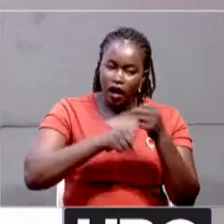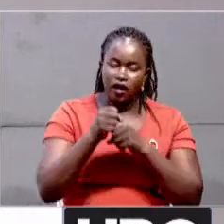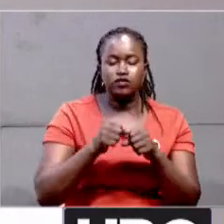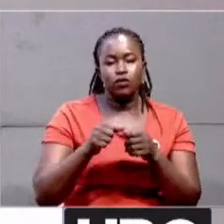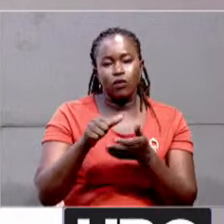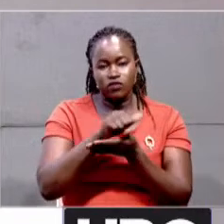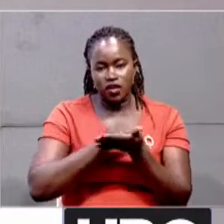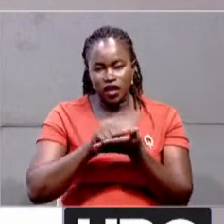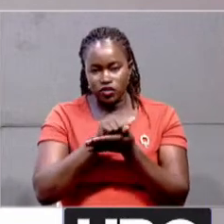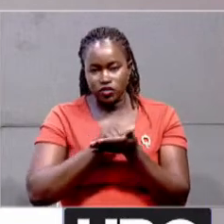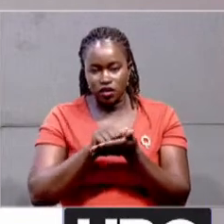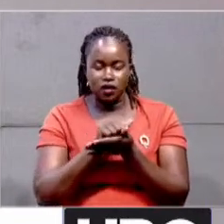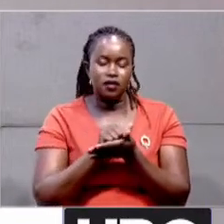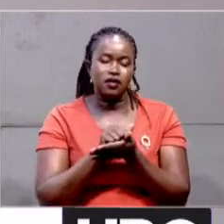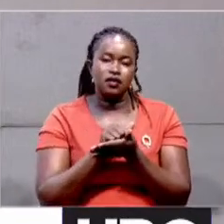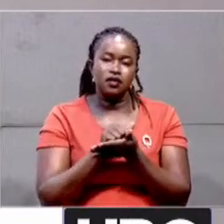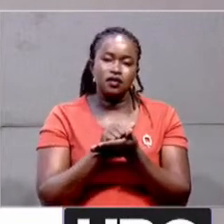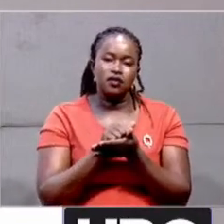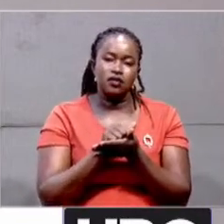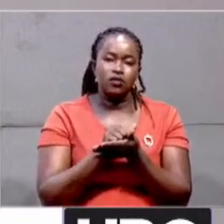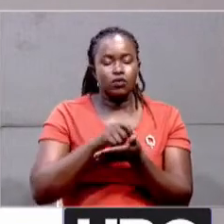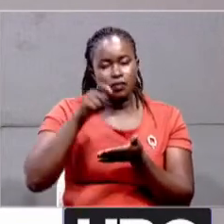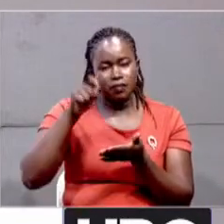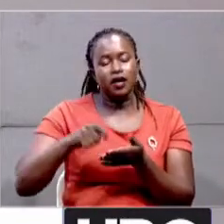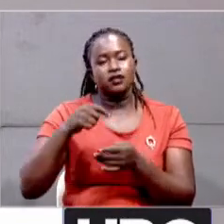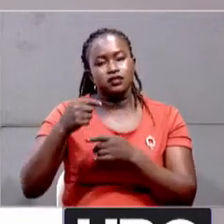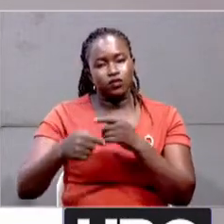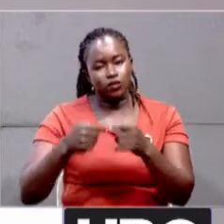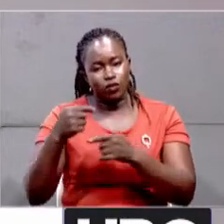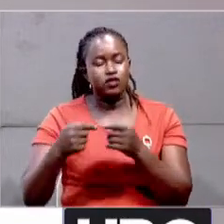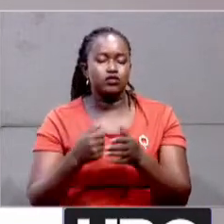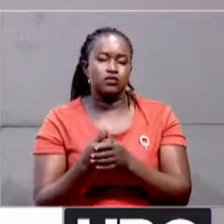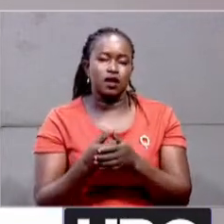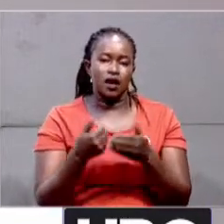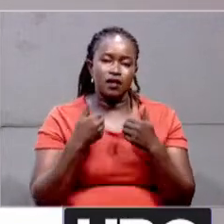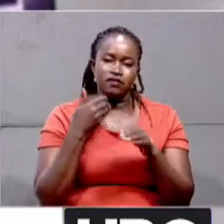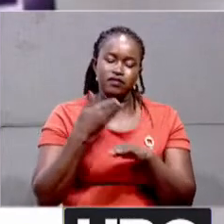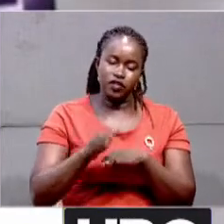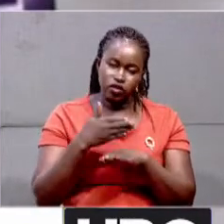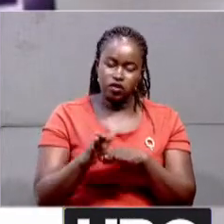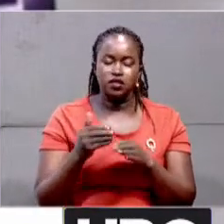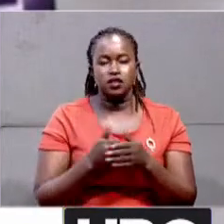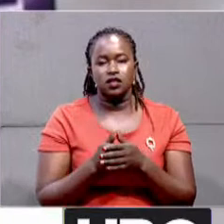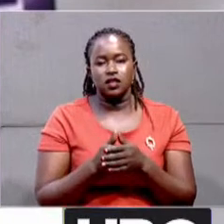nature that we should not overfish. Even historically,